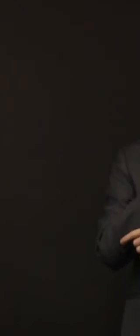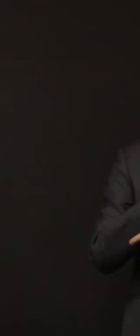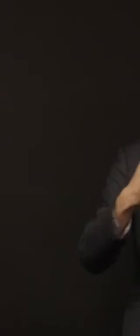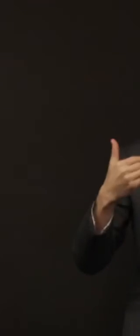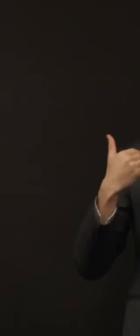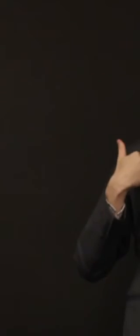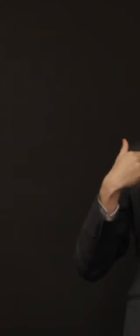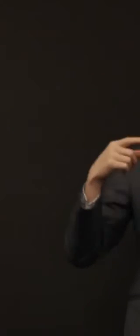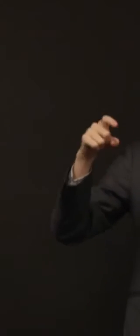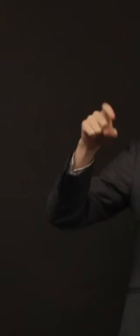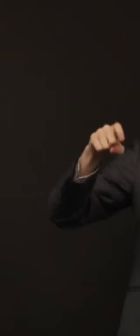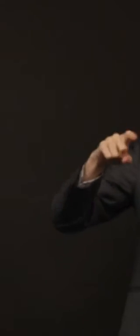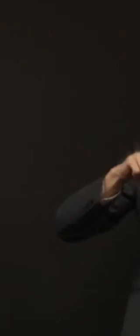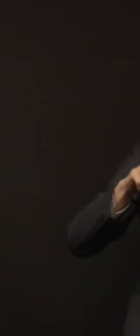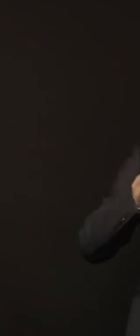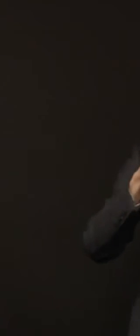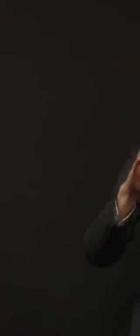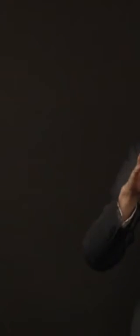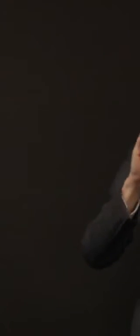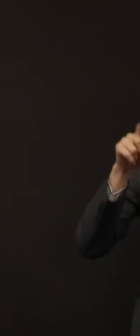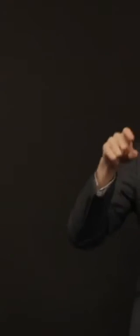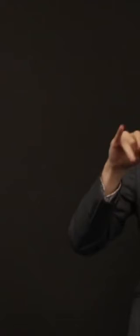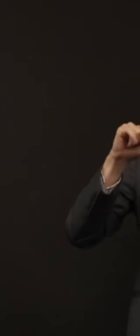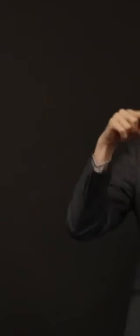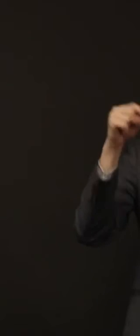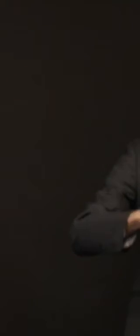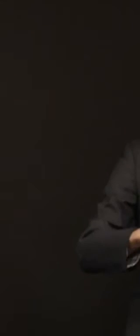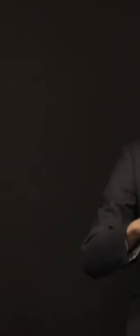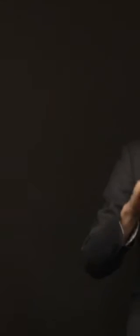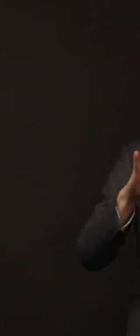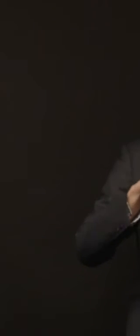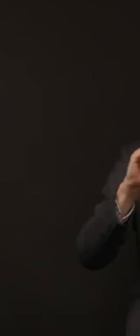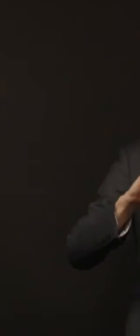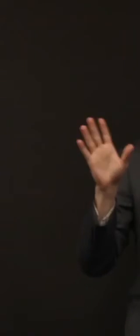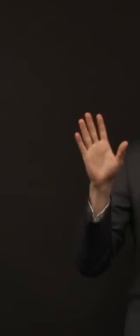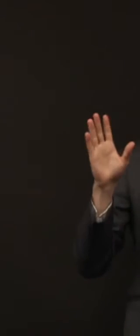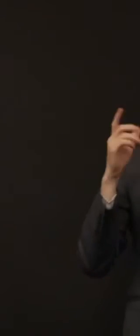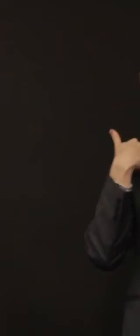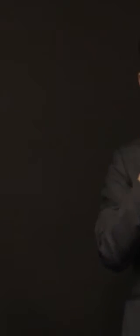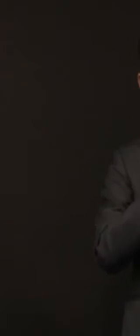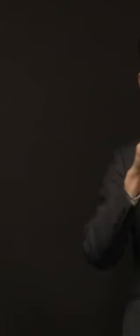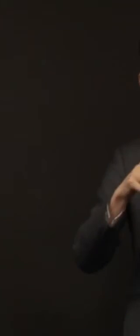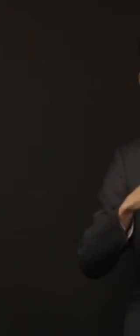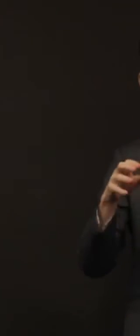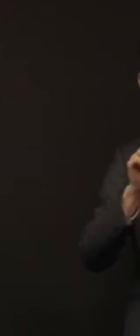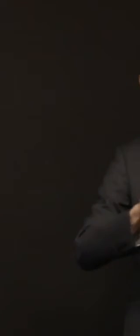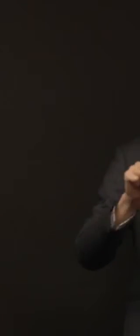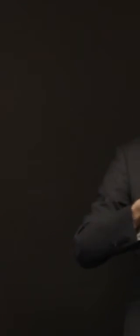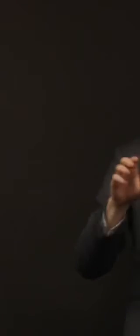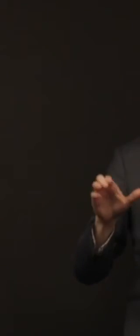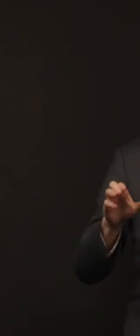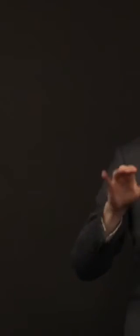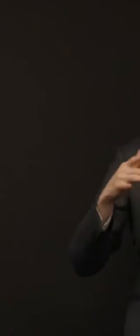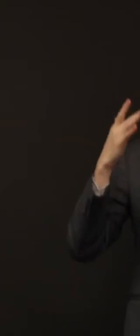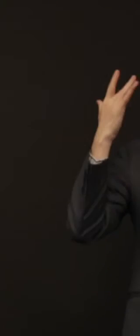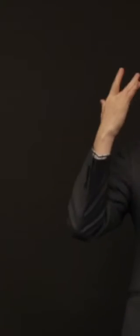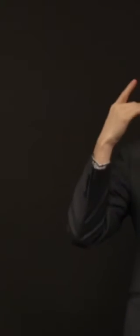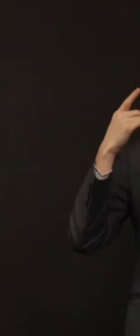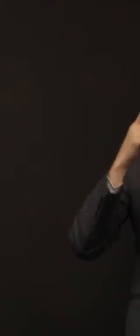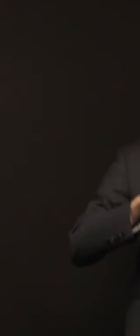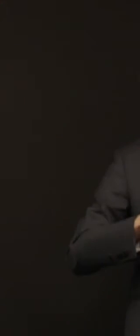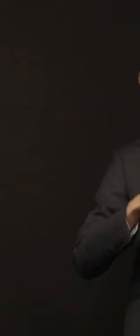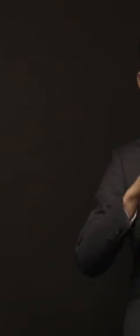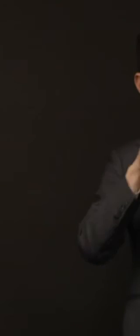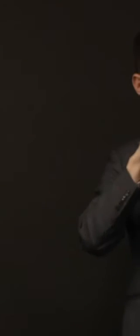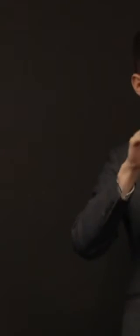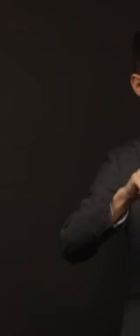need is now profound. The need is clear, and there's work to be done. And that's why what Respectability is